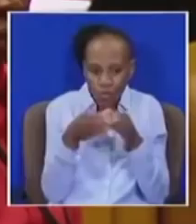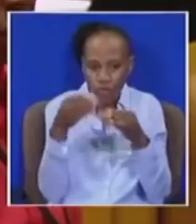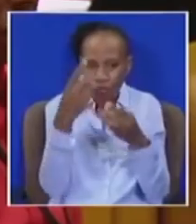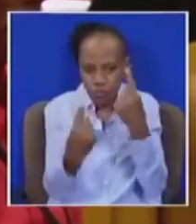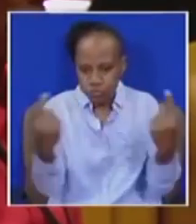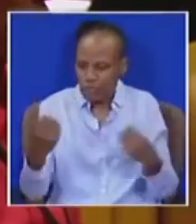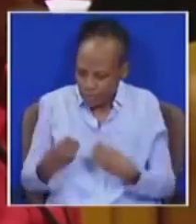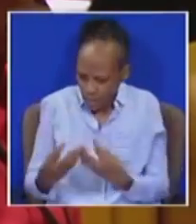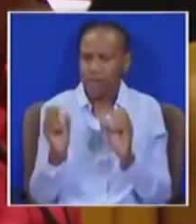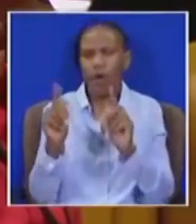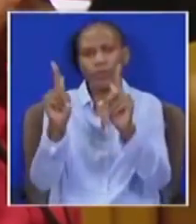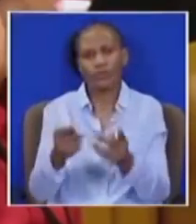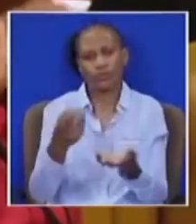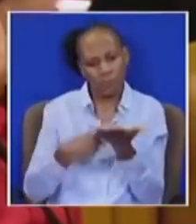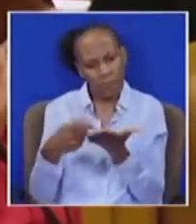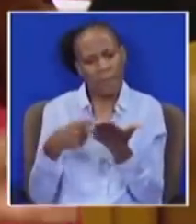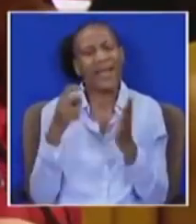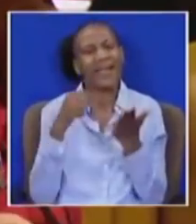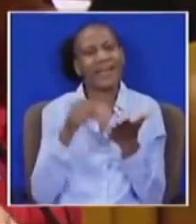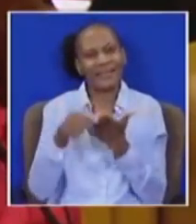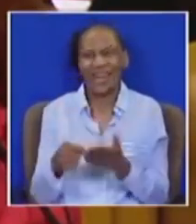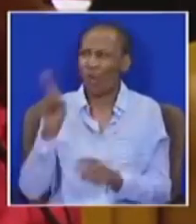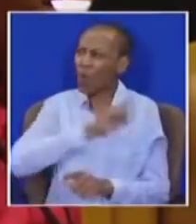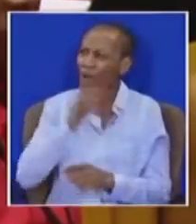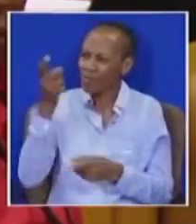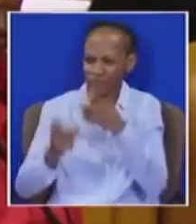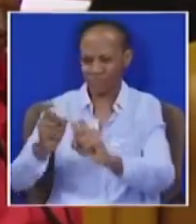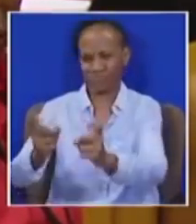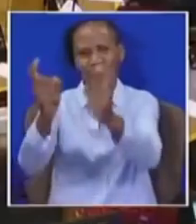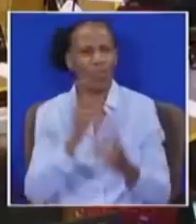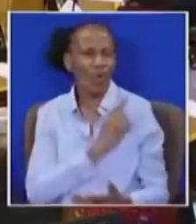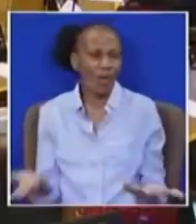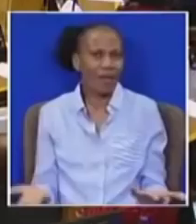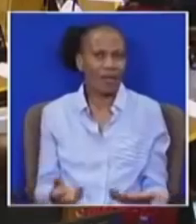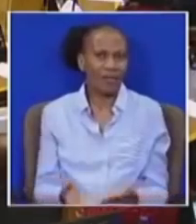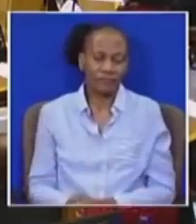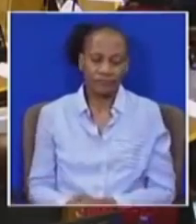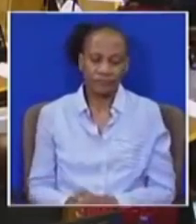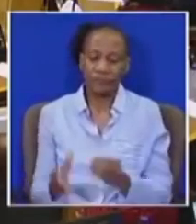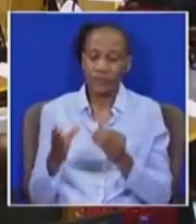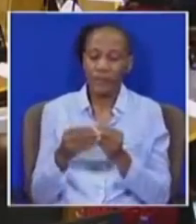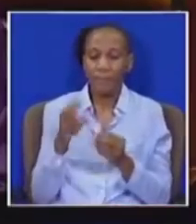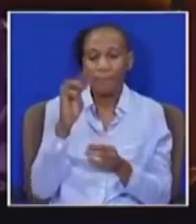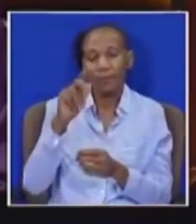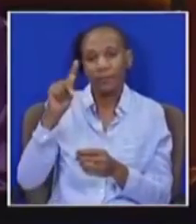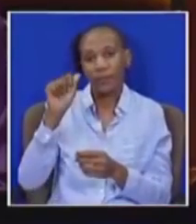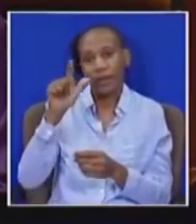to speak on that letter, Speaker. Don't rush things. Honorable Hlengiwe